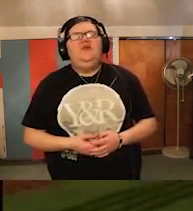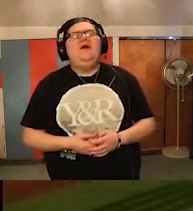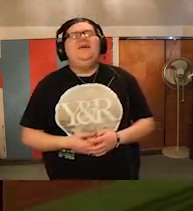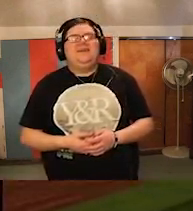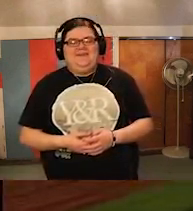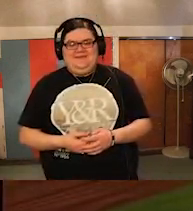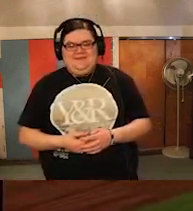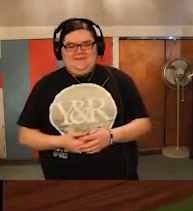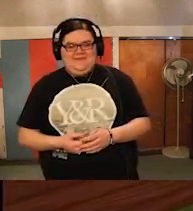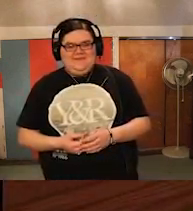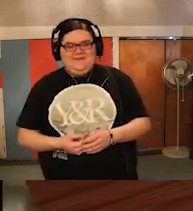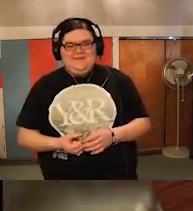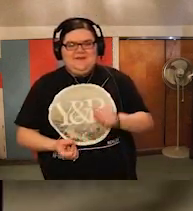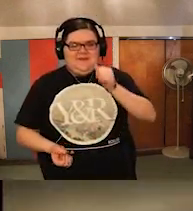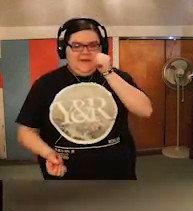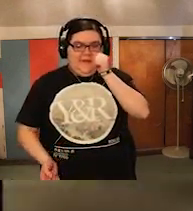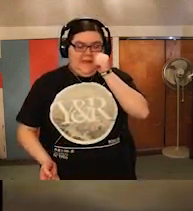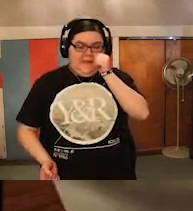Oh, no. Toby.